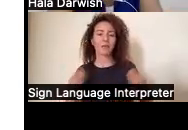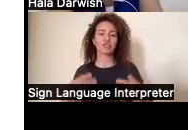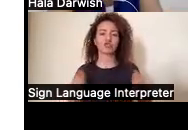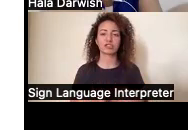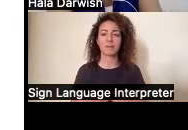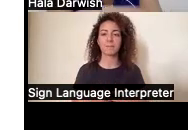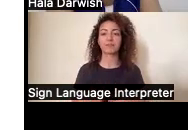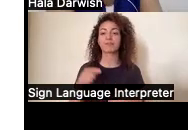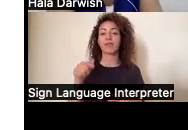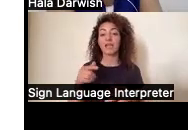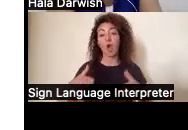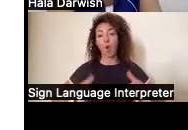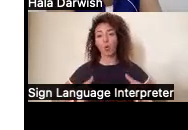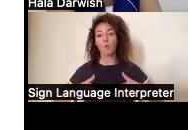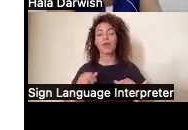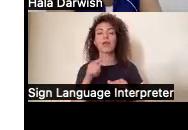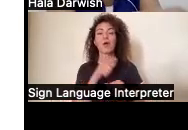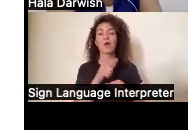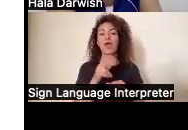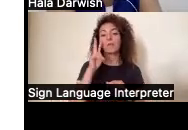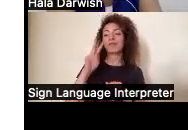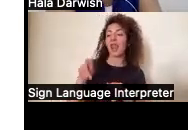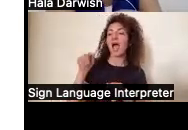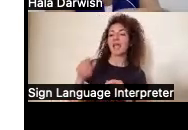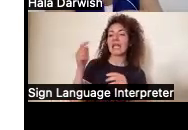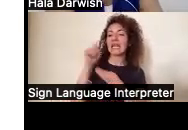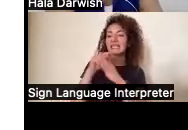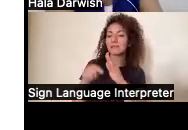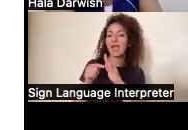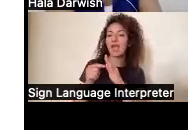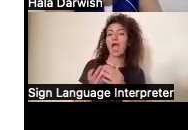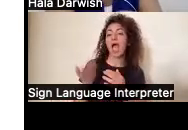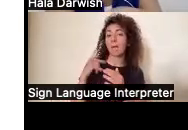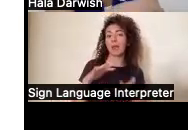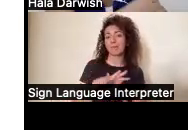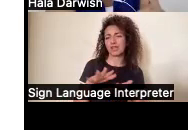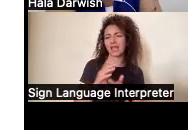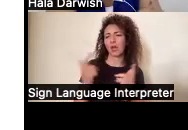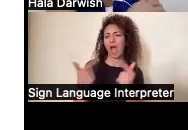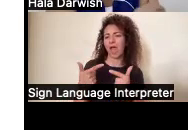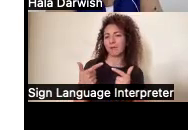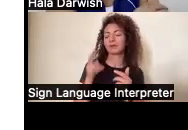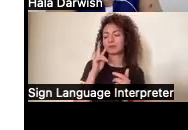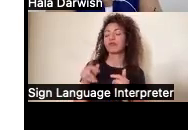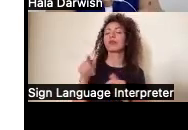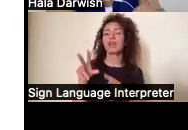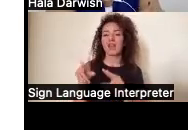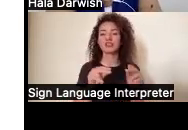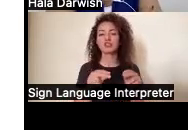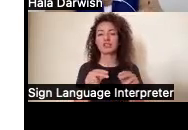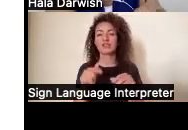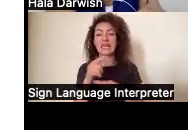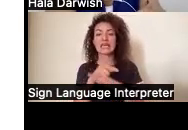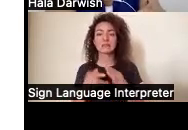used by the government for the disability grant before the crisis. Of course, you have 24 for quadriplegia and